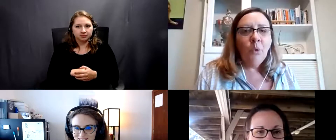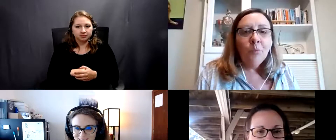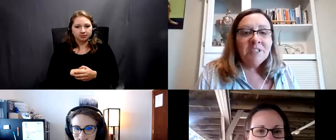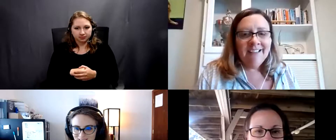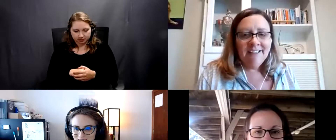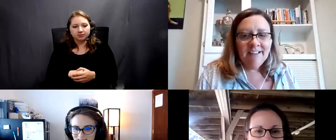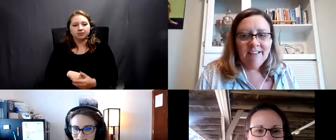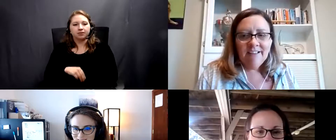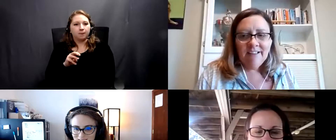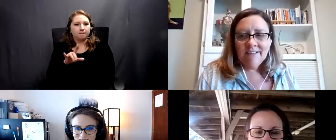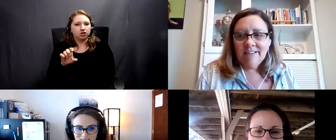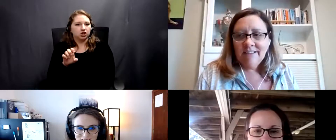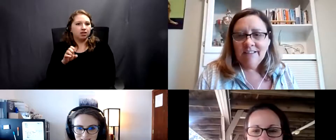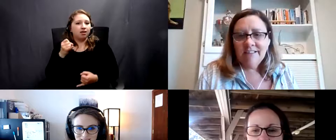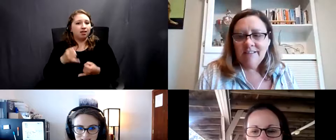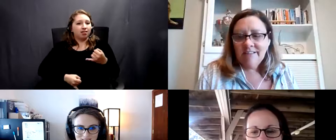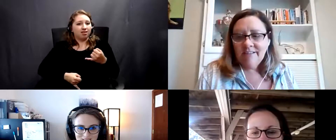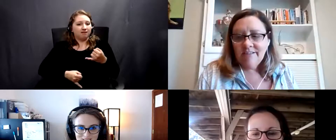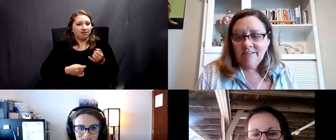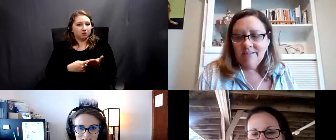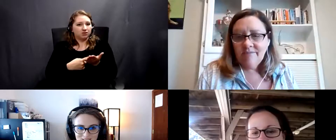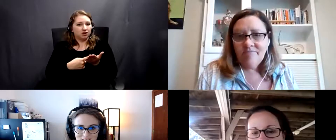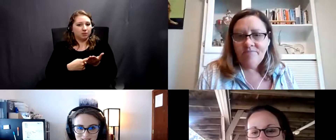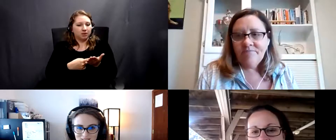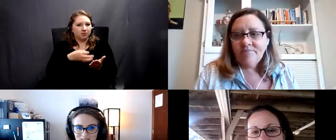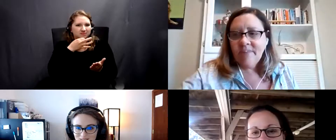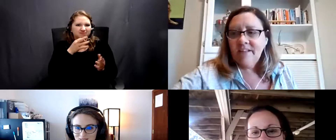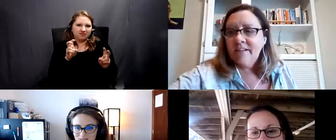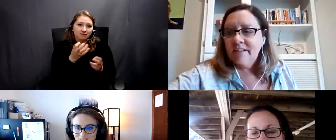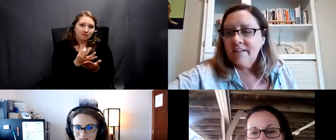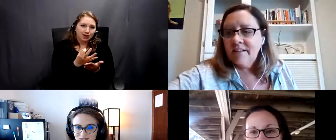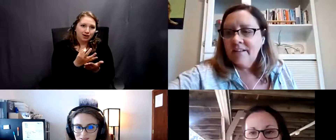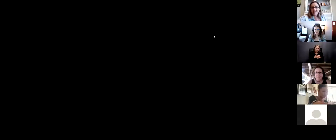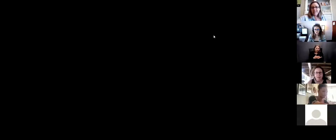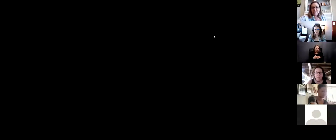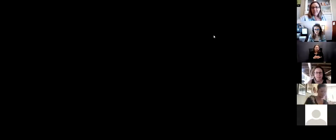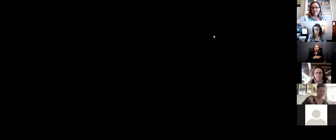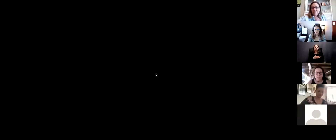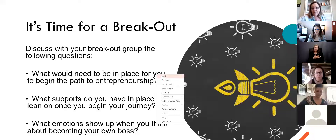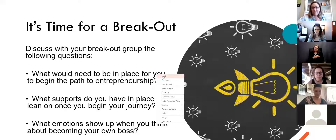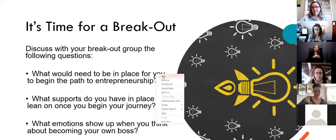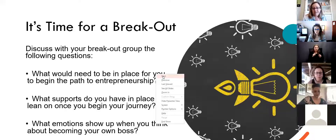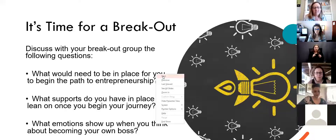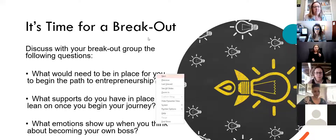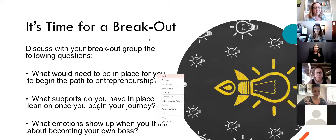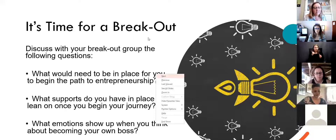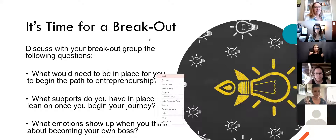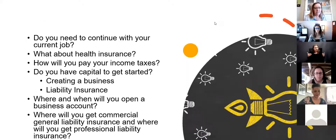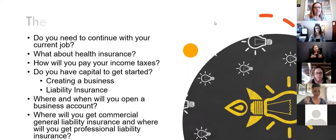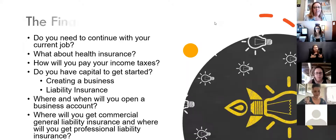The last piece we're going to cover is kind of coming up here is the financial piece. And that can be one of the scariest and